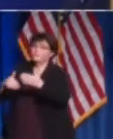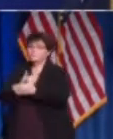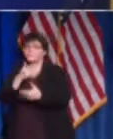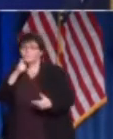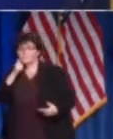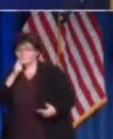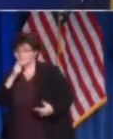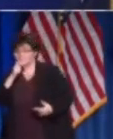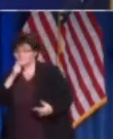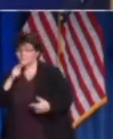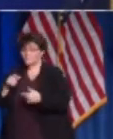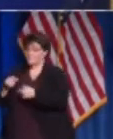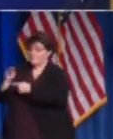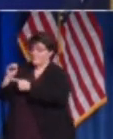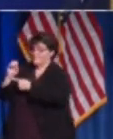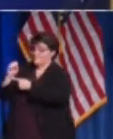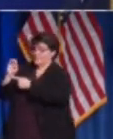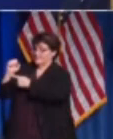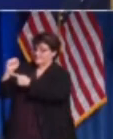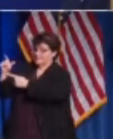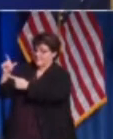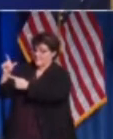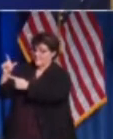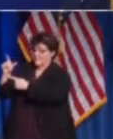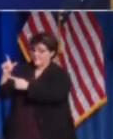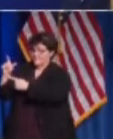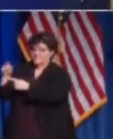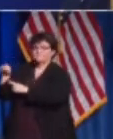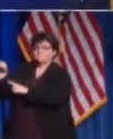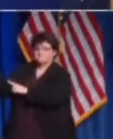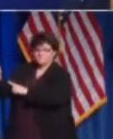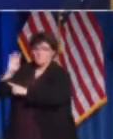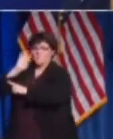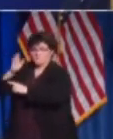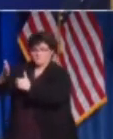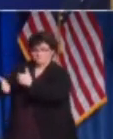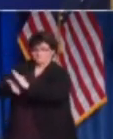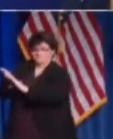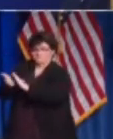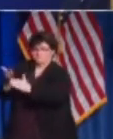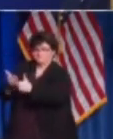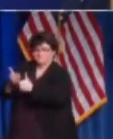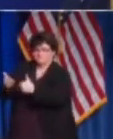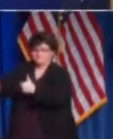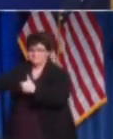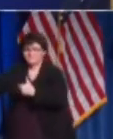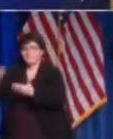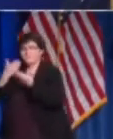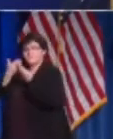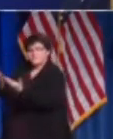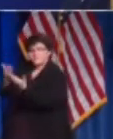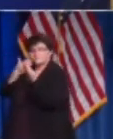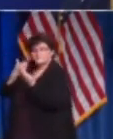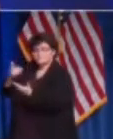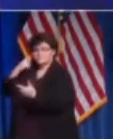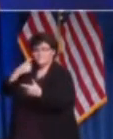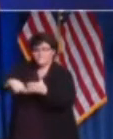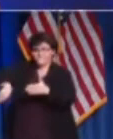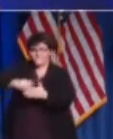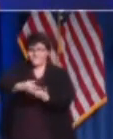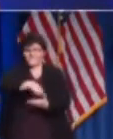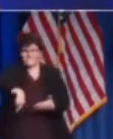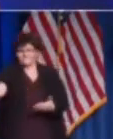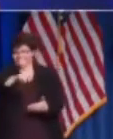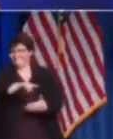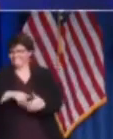good hands with Eileen moving forward. So thank you to everyone in the Office of the Attorney General.